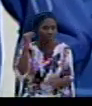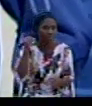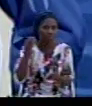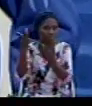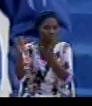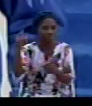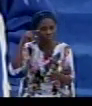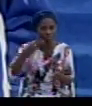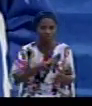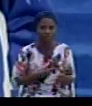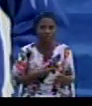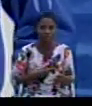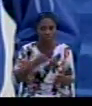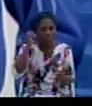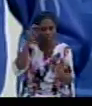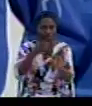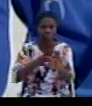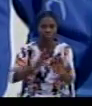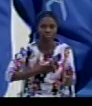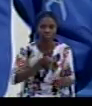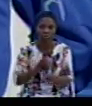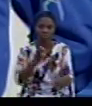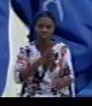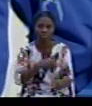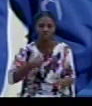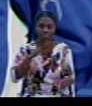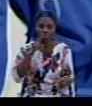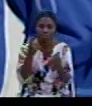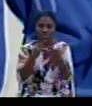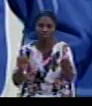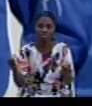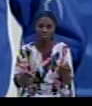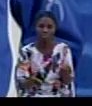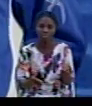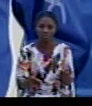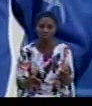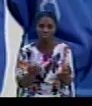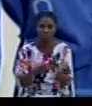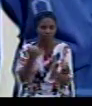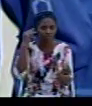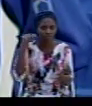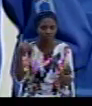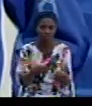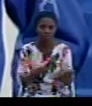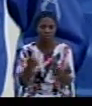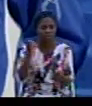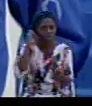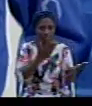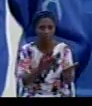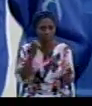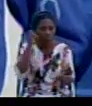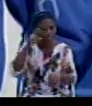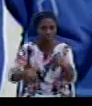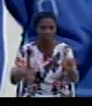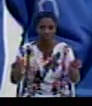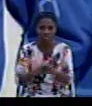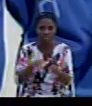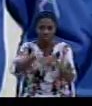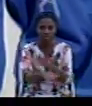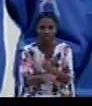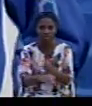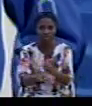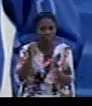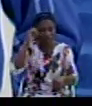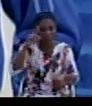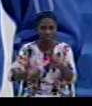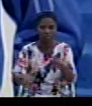joined our vehicle, and we are coming here. In fact, because it was a car he brought, he could not even enter. Because he could not even trek, he